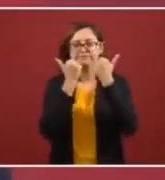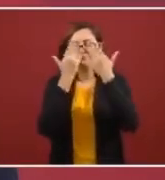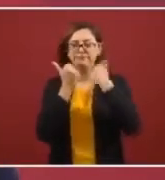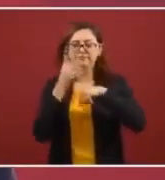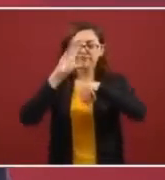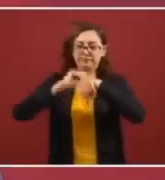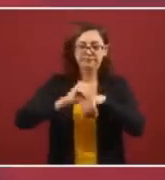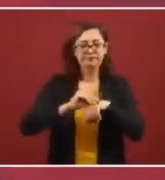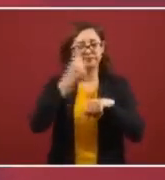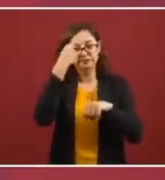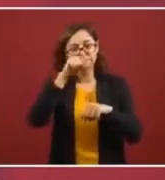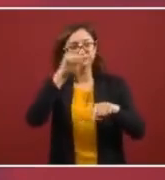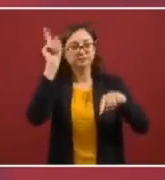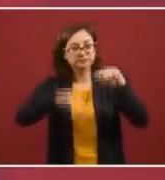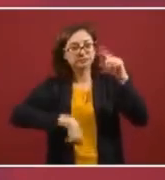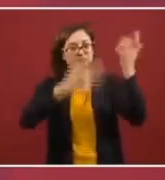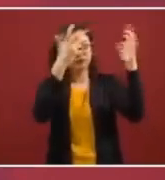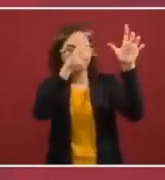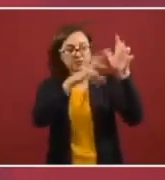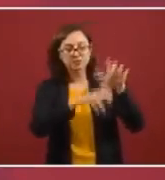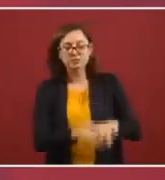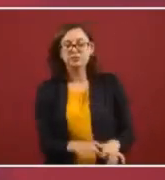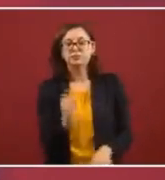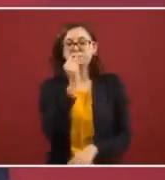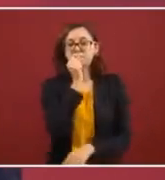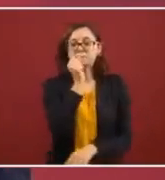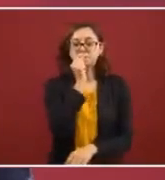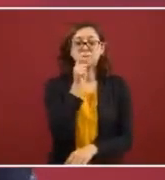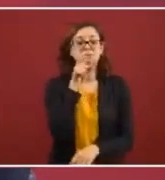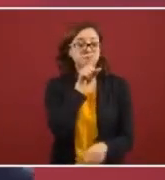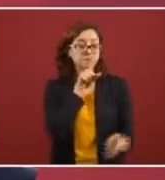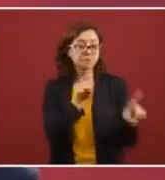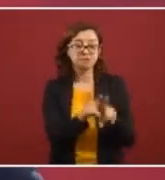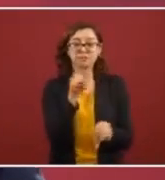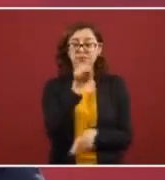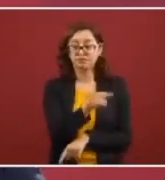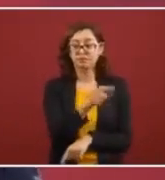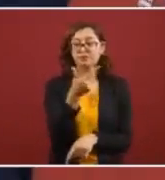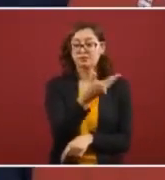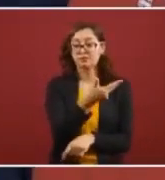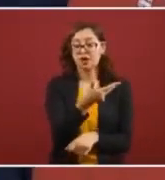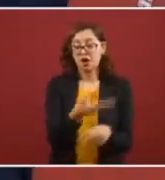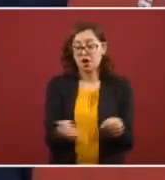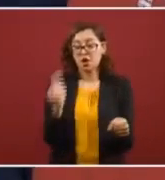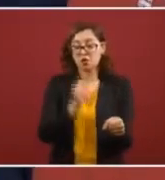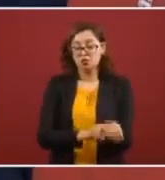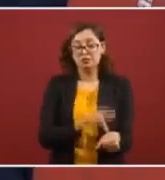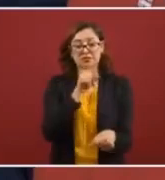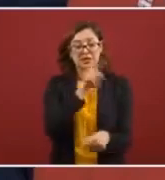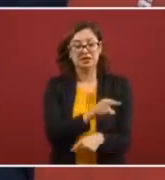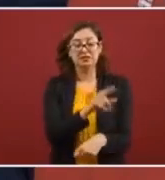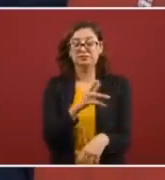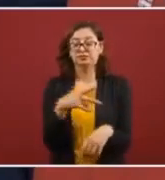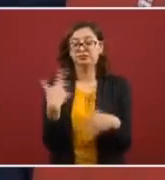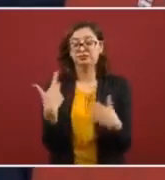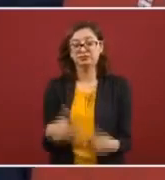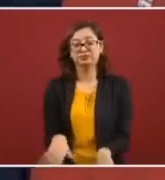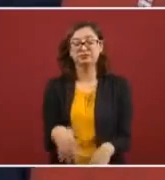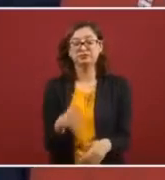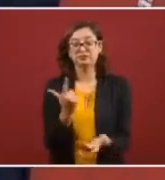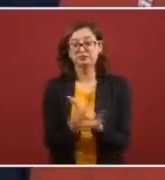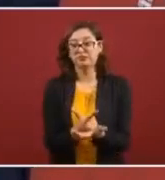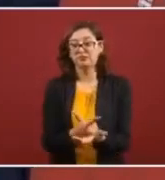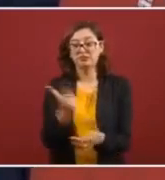the authorization for the hospital. Además, pues que está en una zona de alta